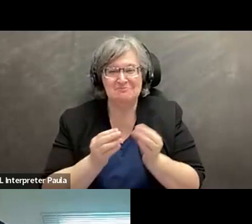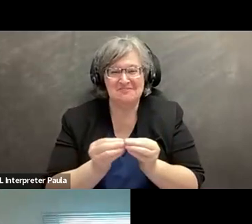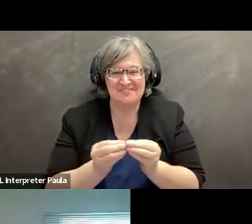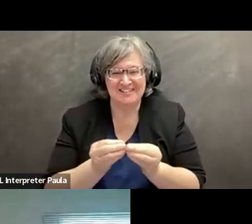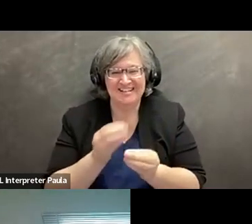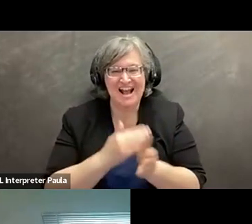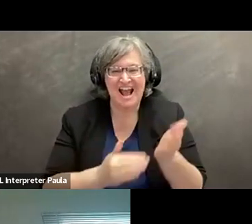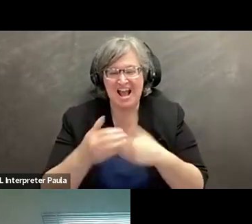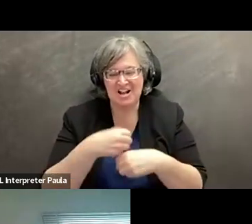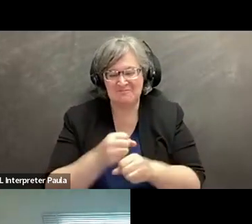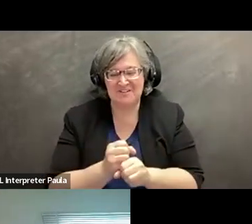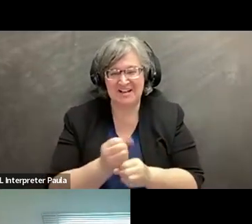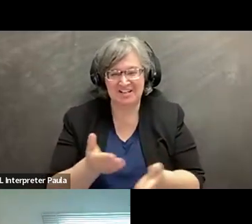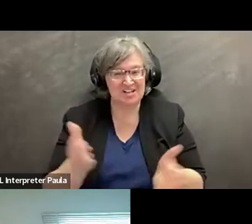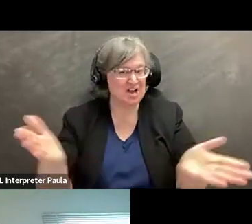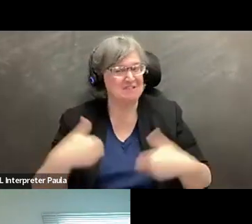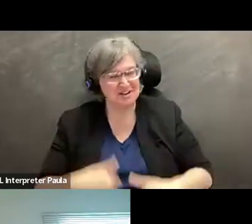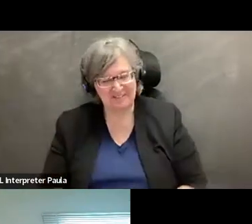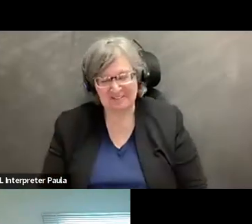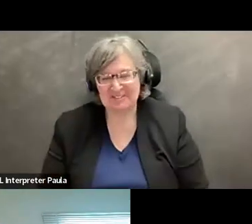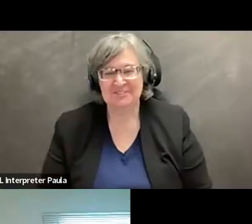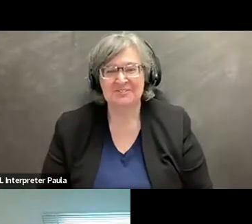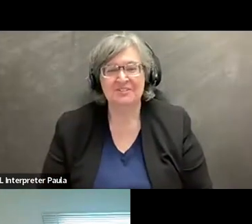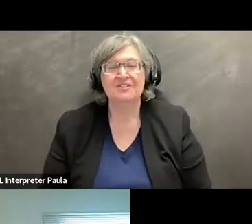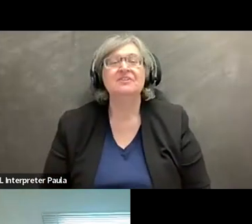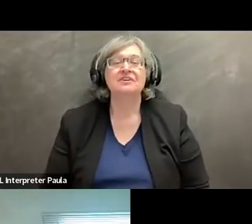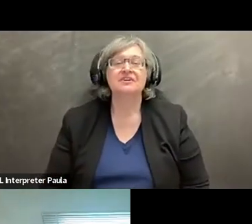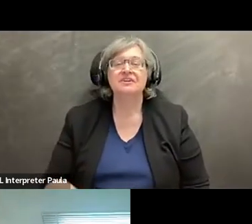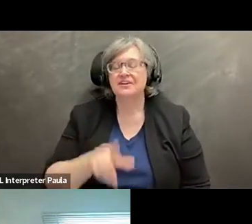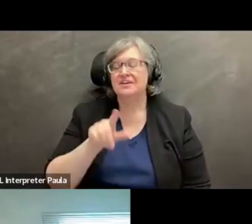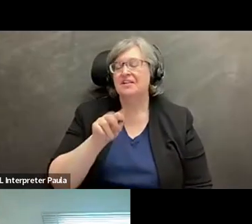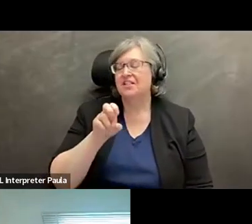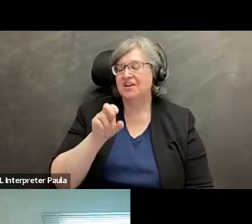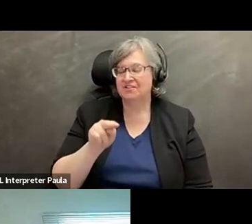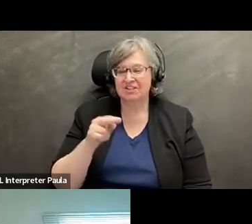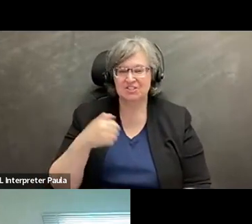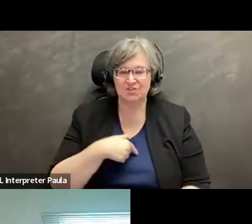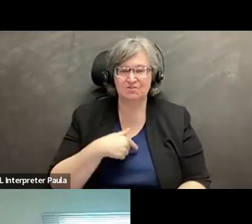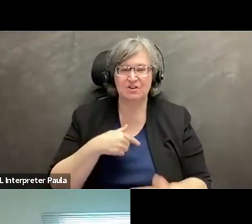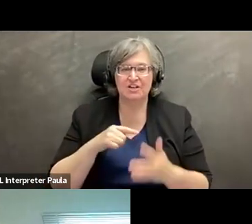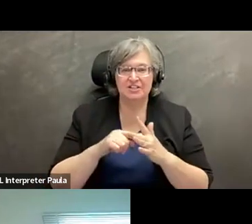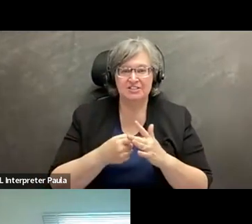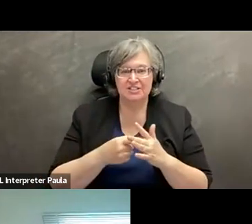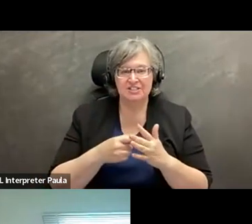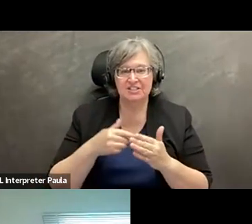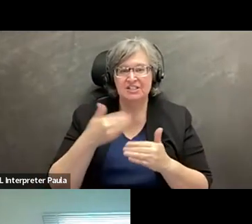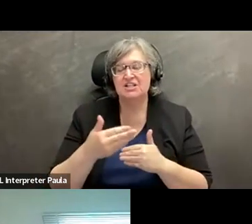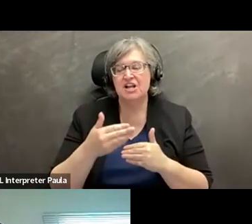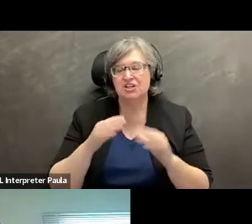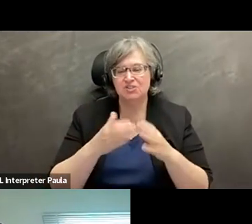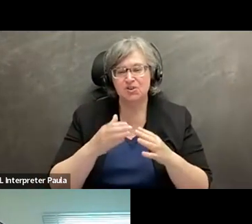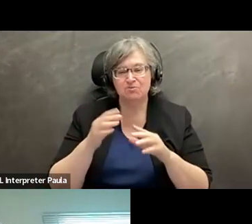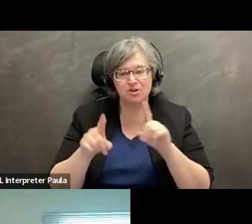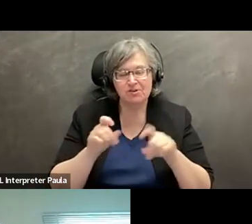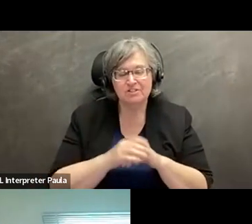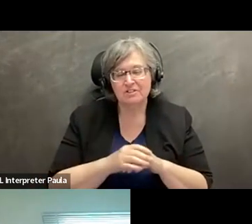items. Come on over. So with that, Doris, as we lead into our next session of questions, can